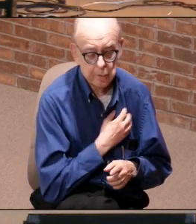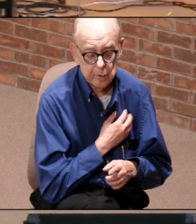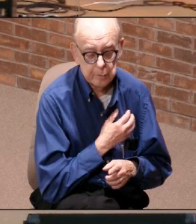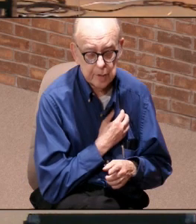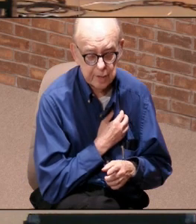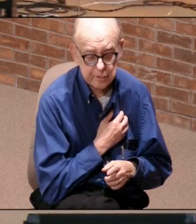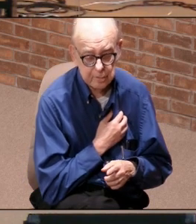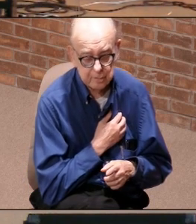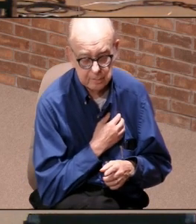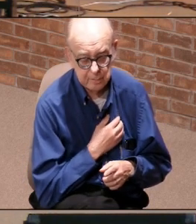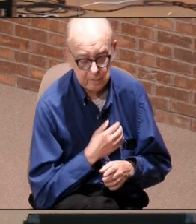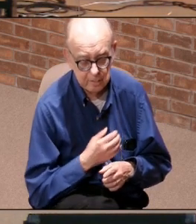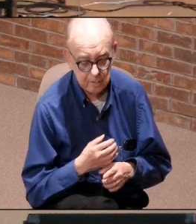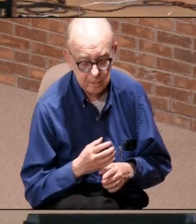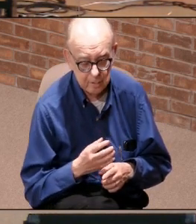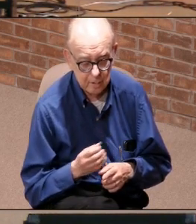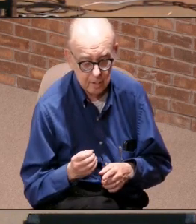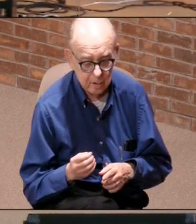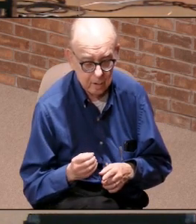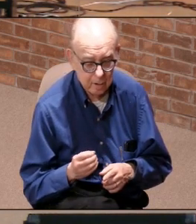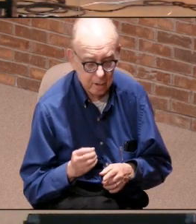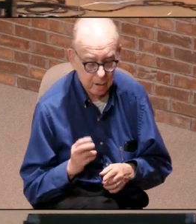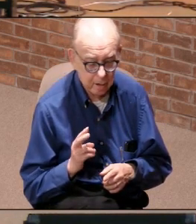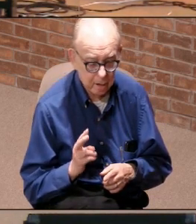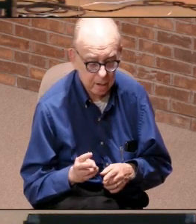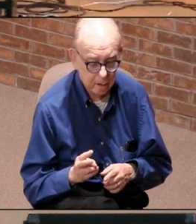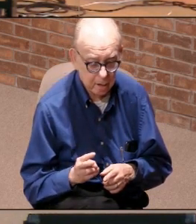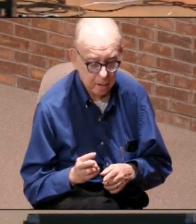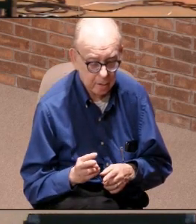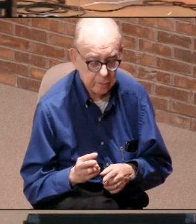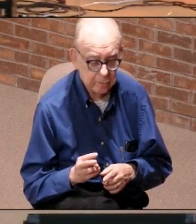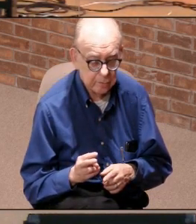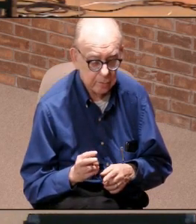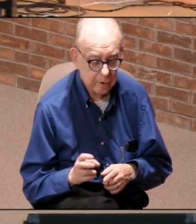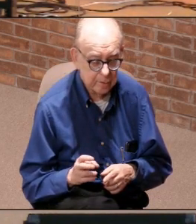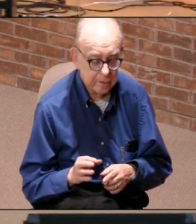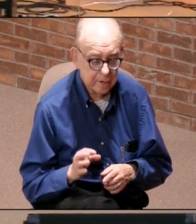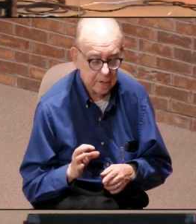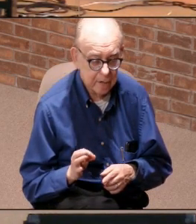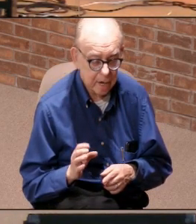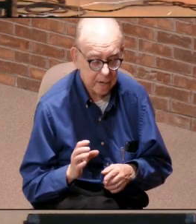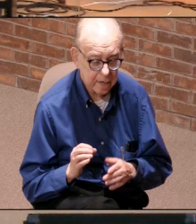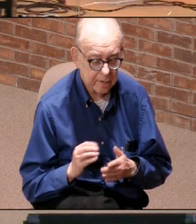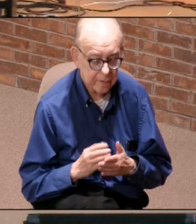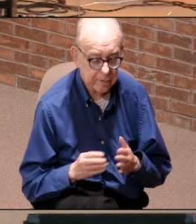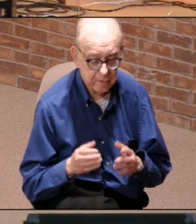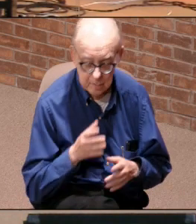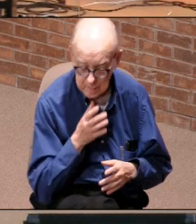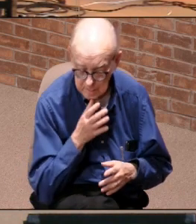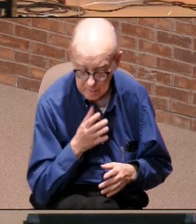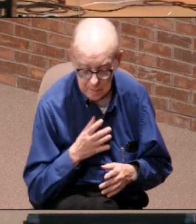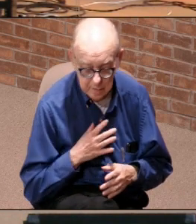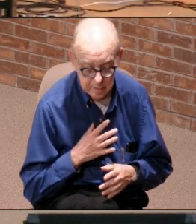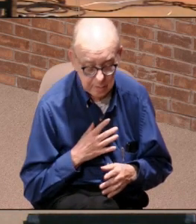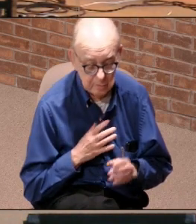personnel and 290 some women, it's kind of